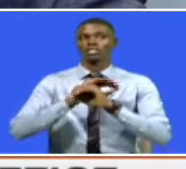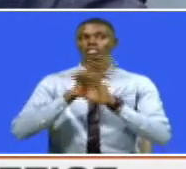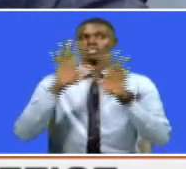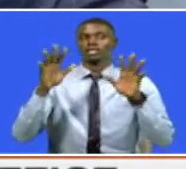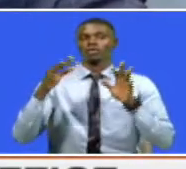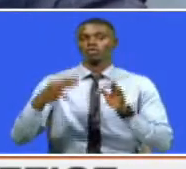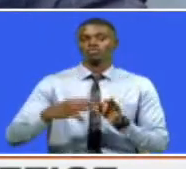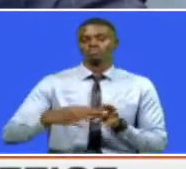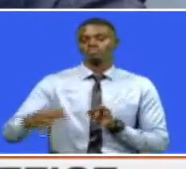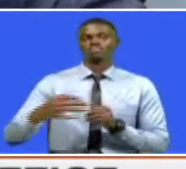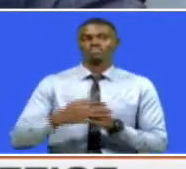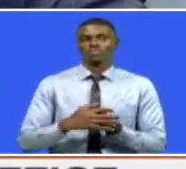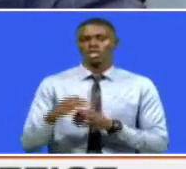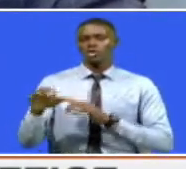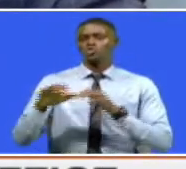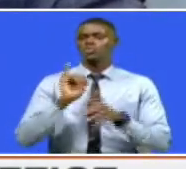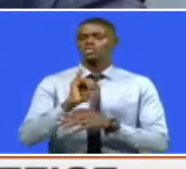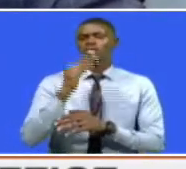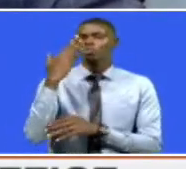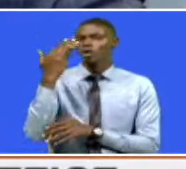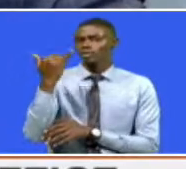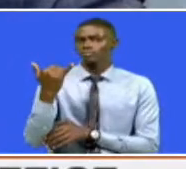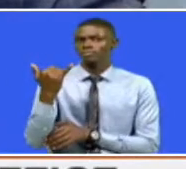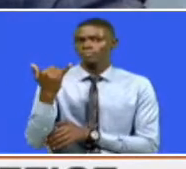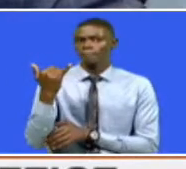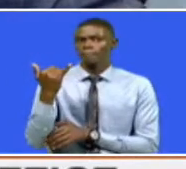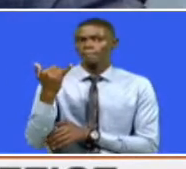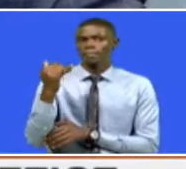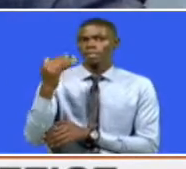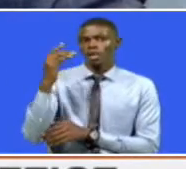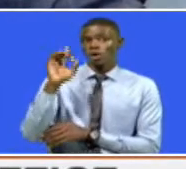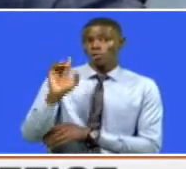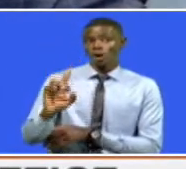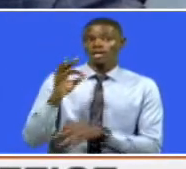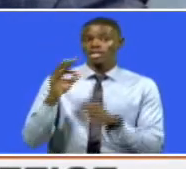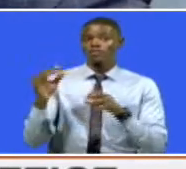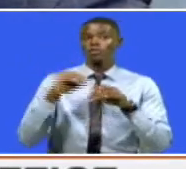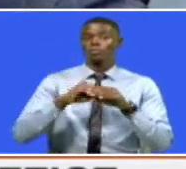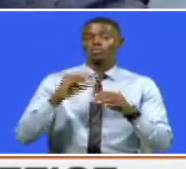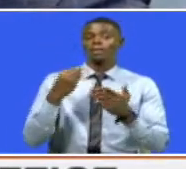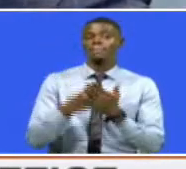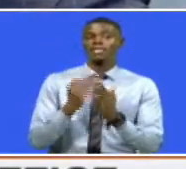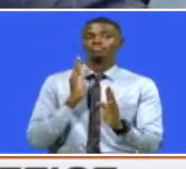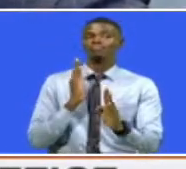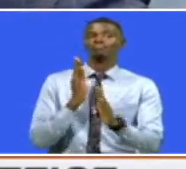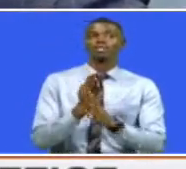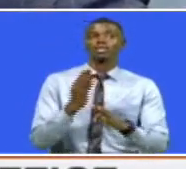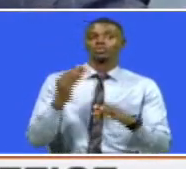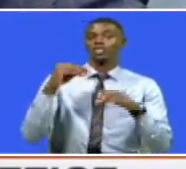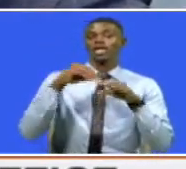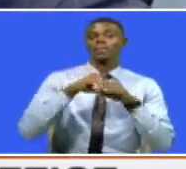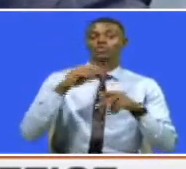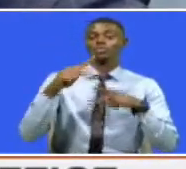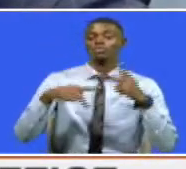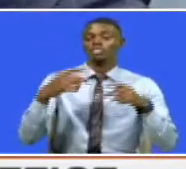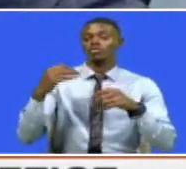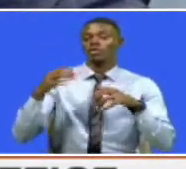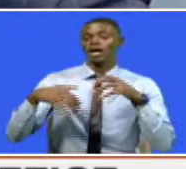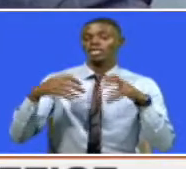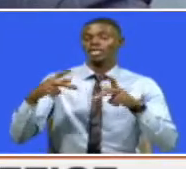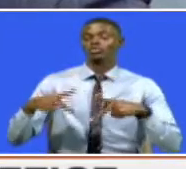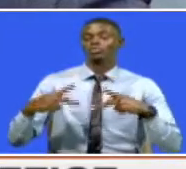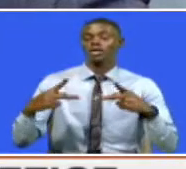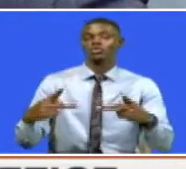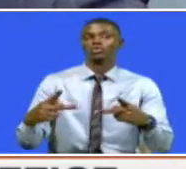rains. Now, why are we doing this? We are doing this because, one, if we put money directly into the input processes of agricultural